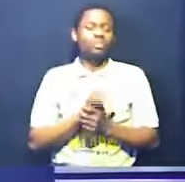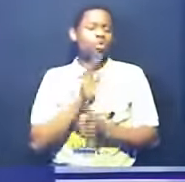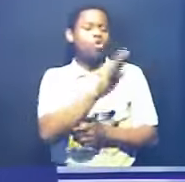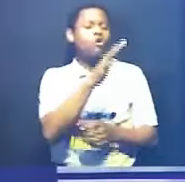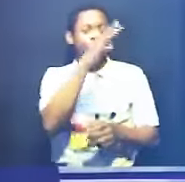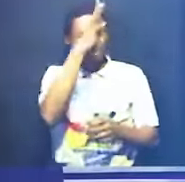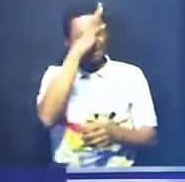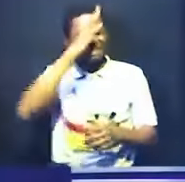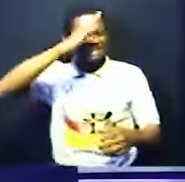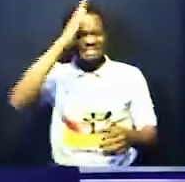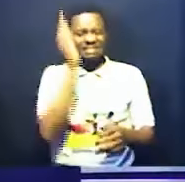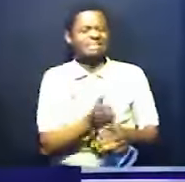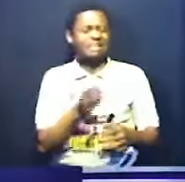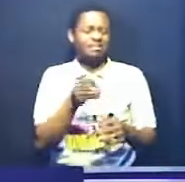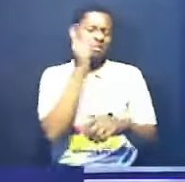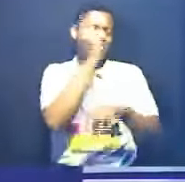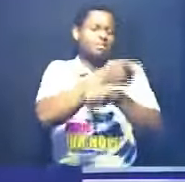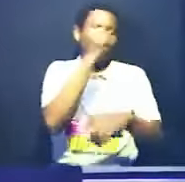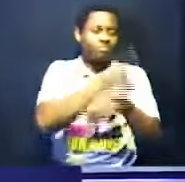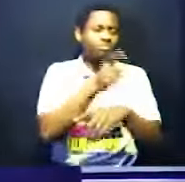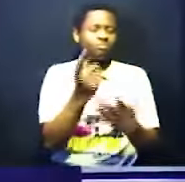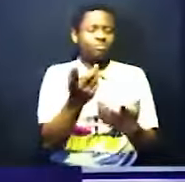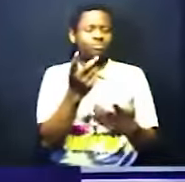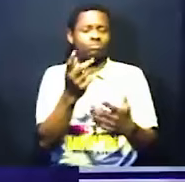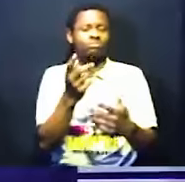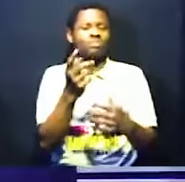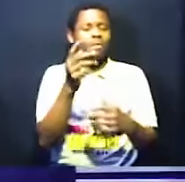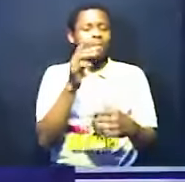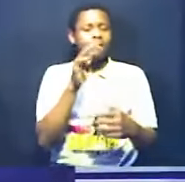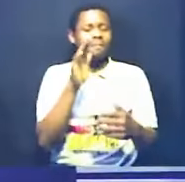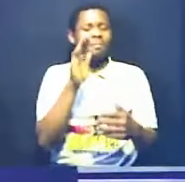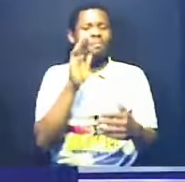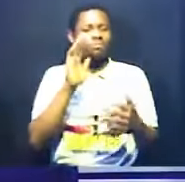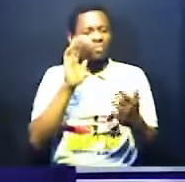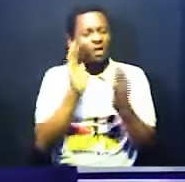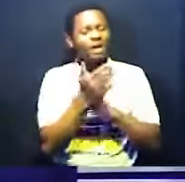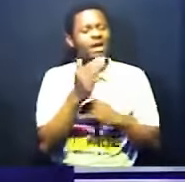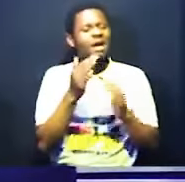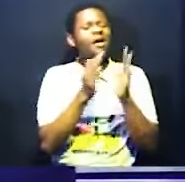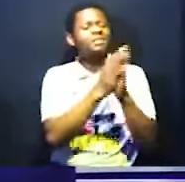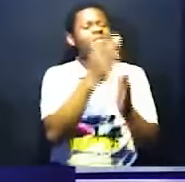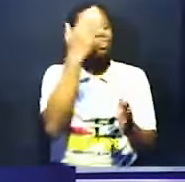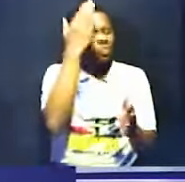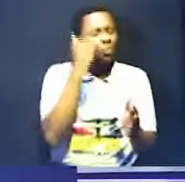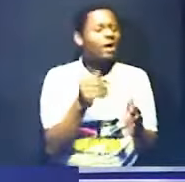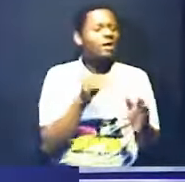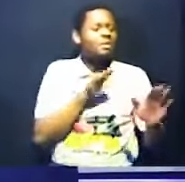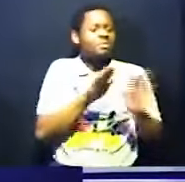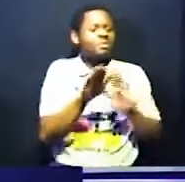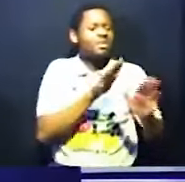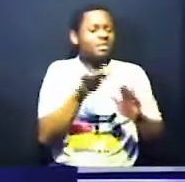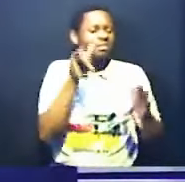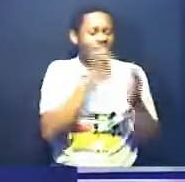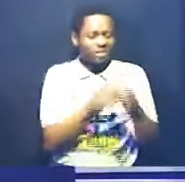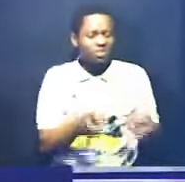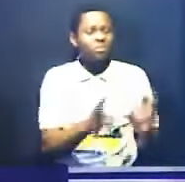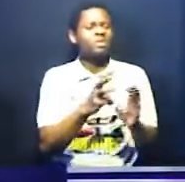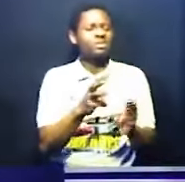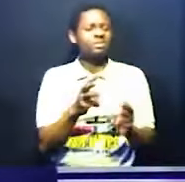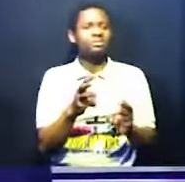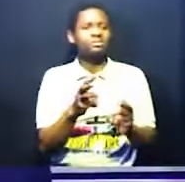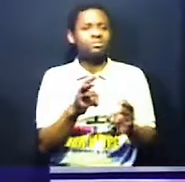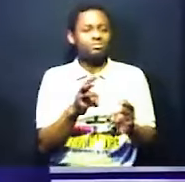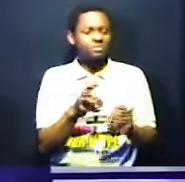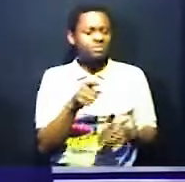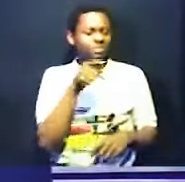His father has never rebuked him by asking, "Why do you behave as you do?" He was